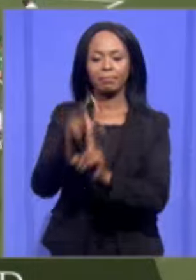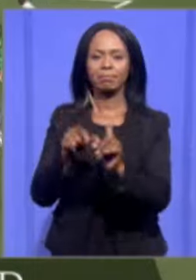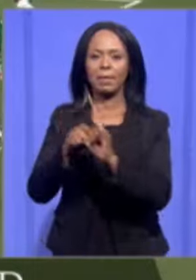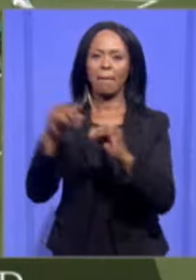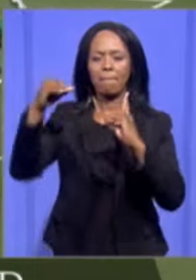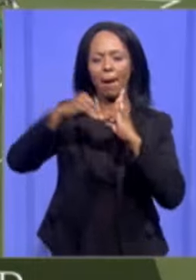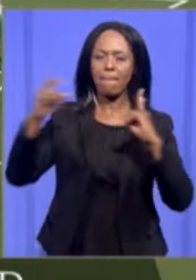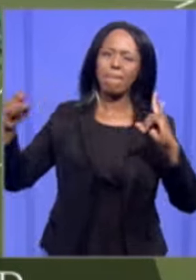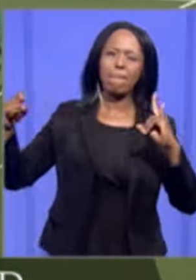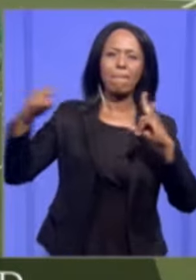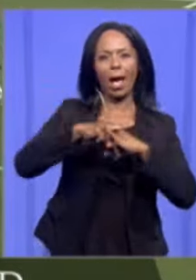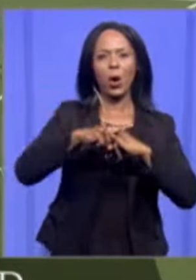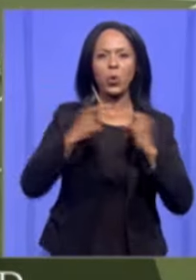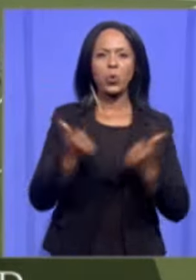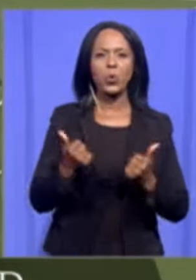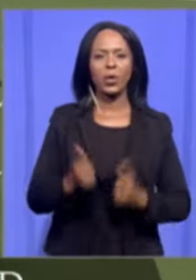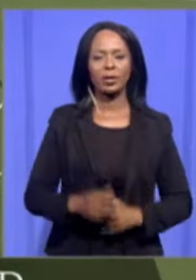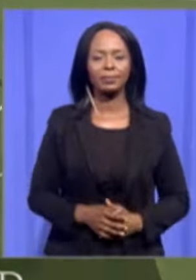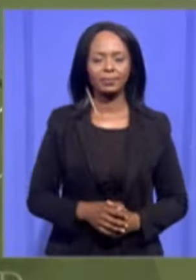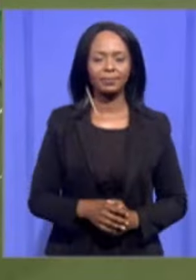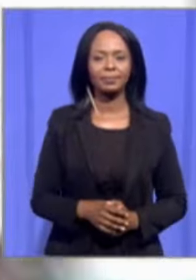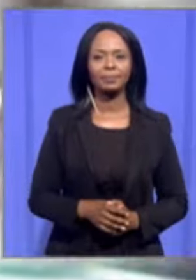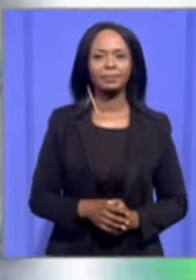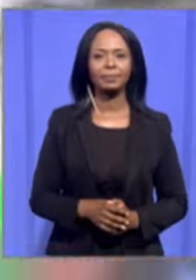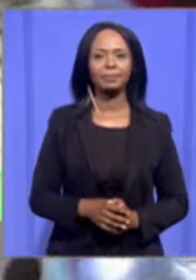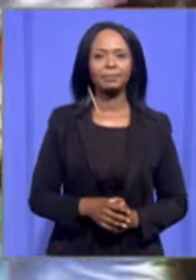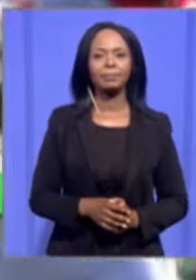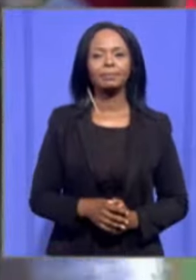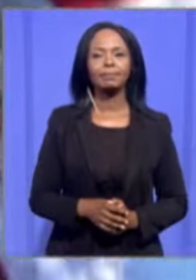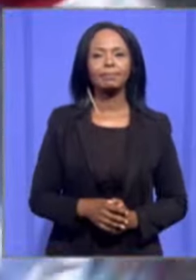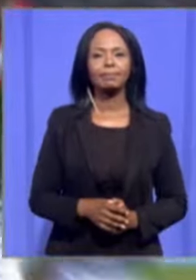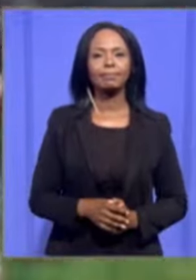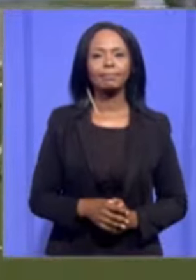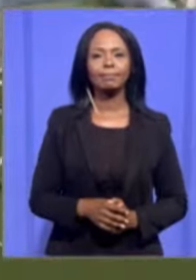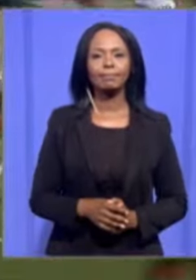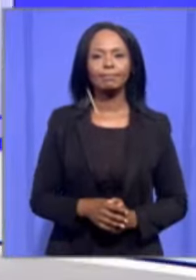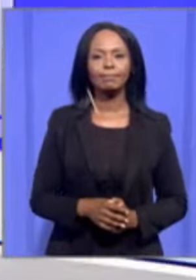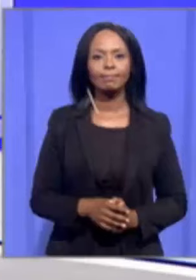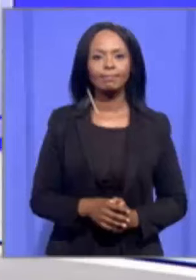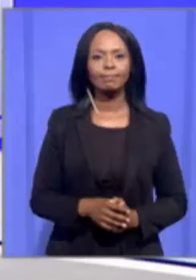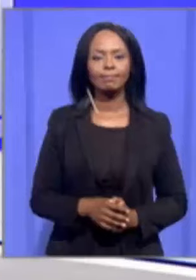penalty. Sifiso Ramara wa ditaba tsa SABC.